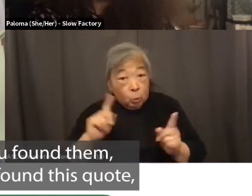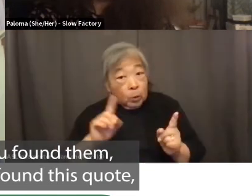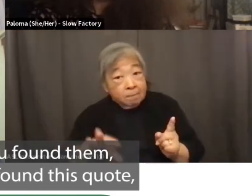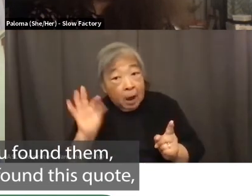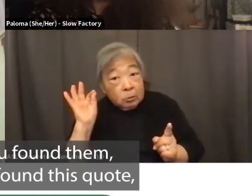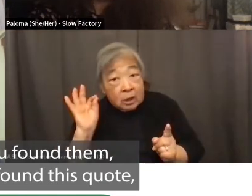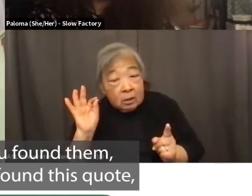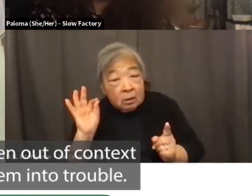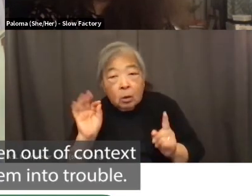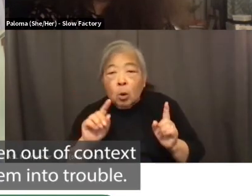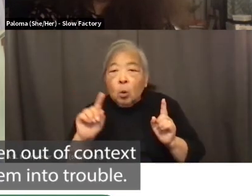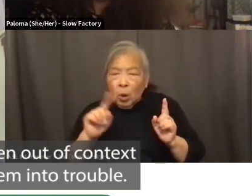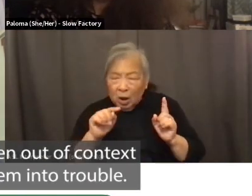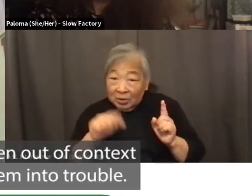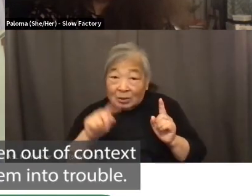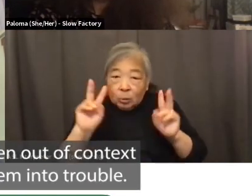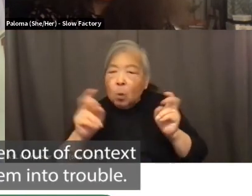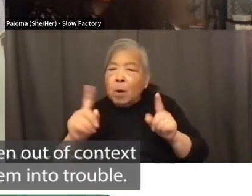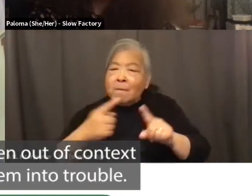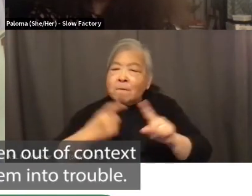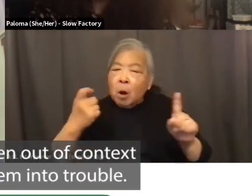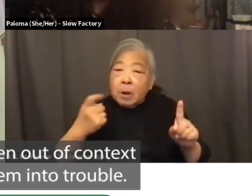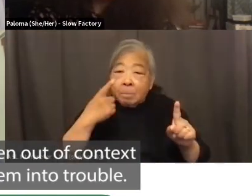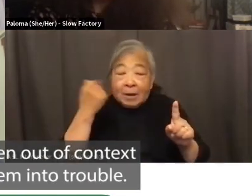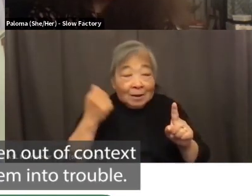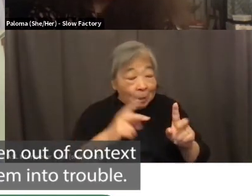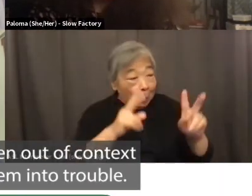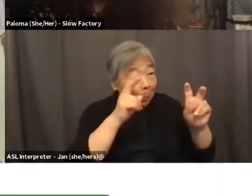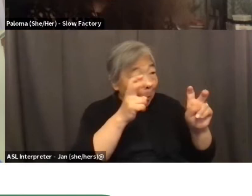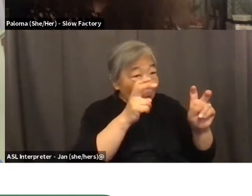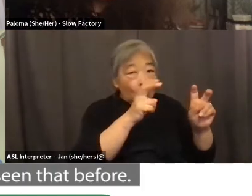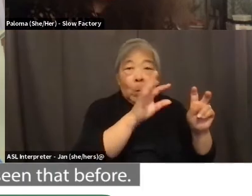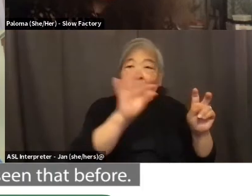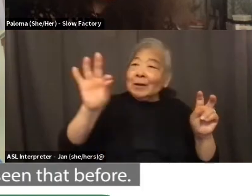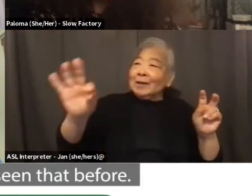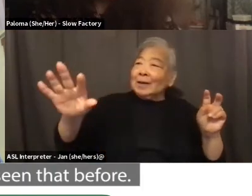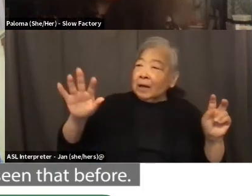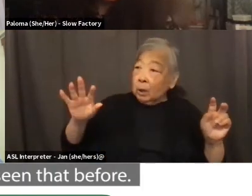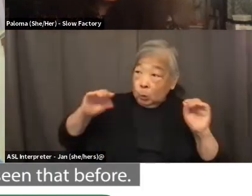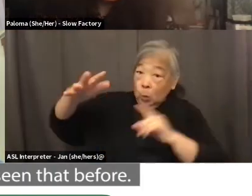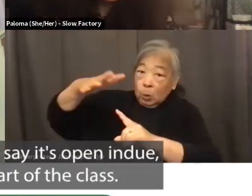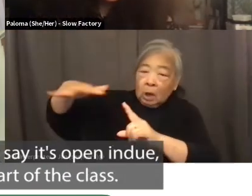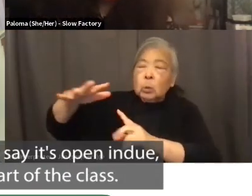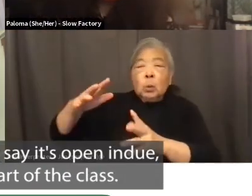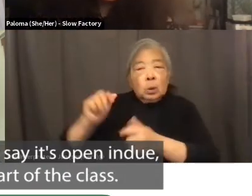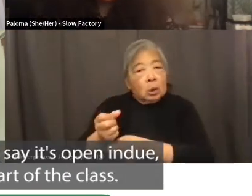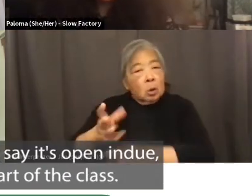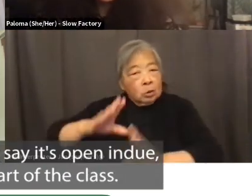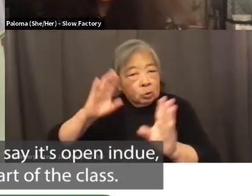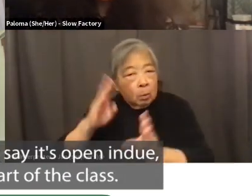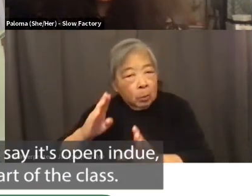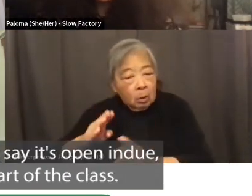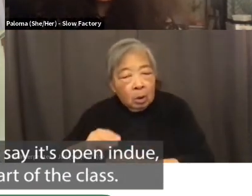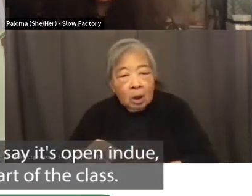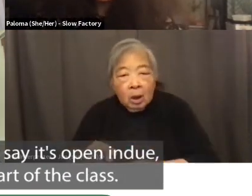found this quote, because taken out of context can put them into trouble. We've seen that before. It's not to just say it's